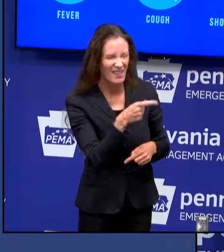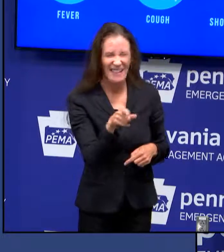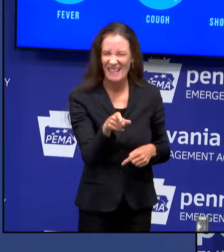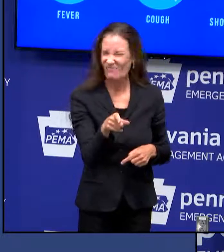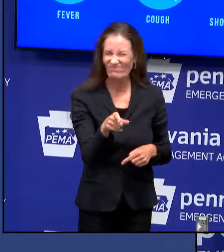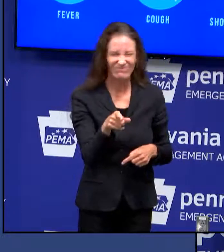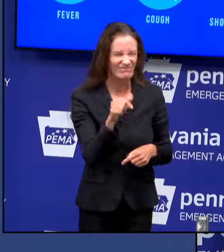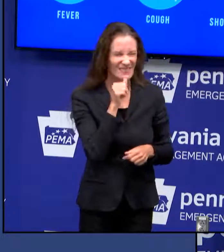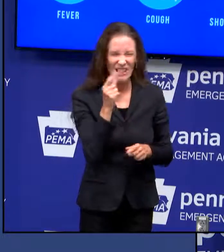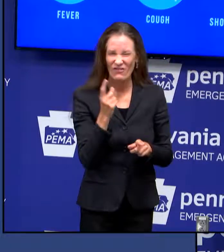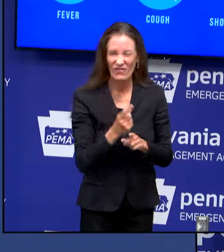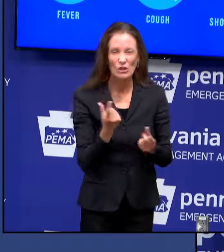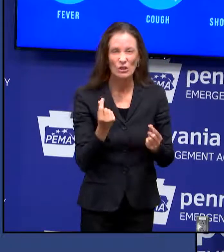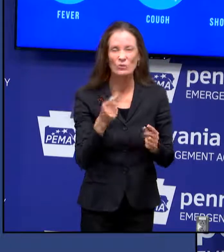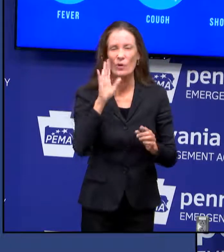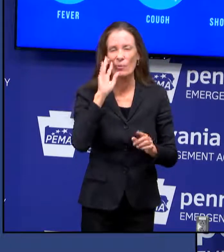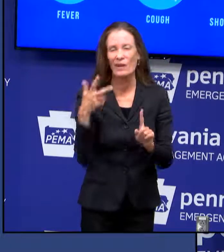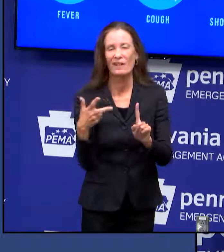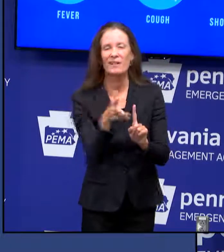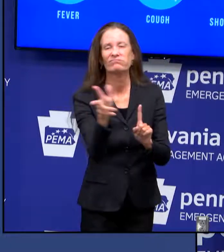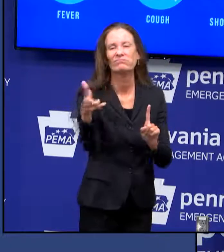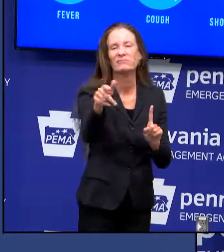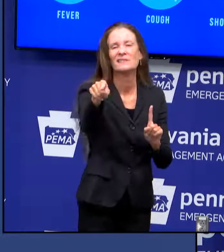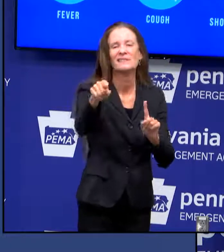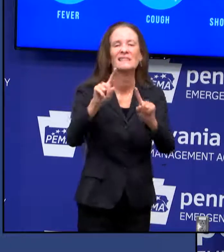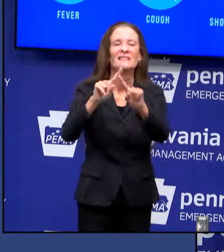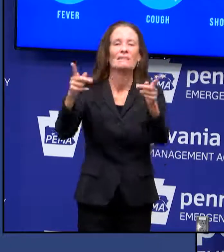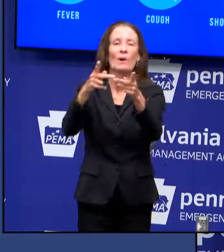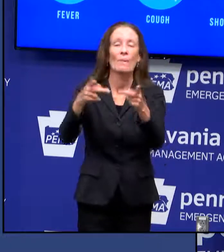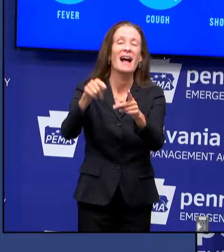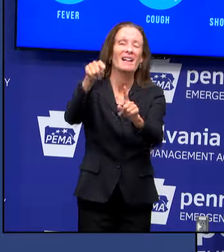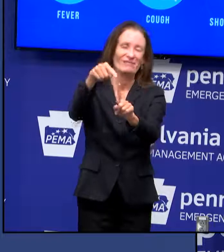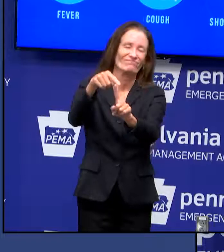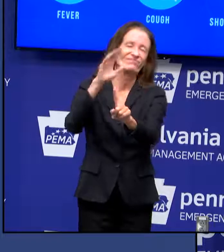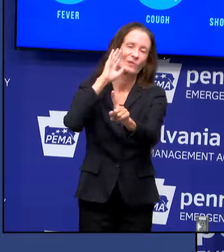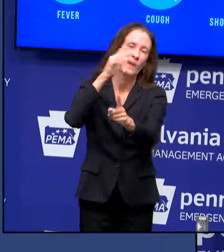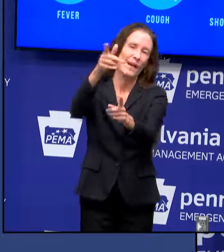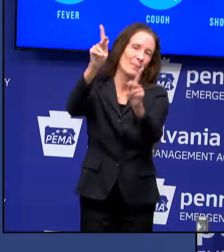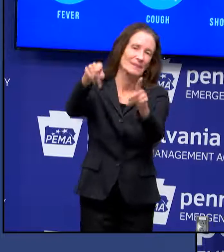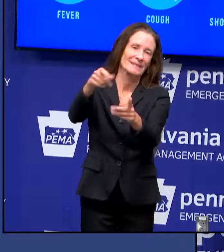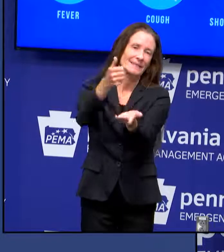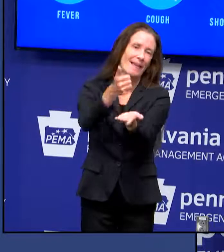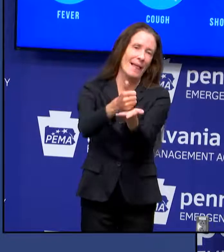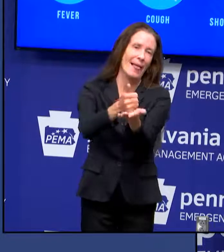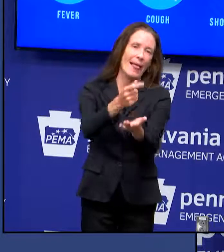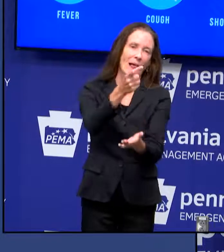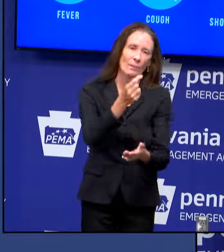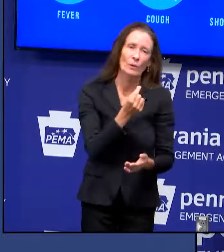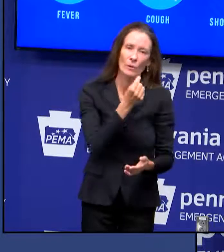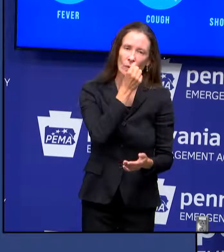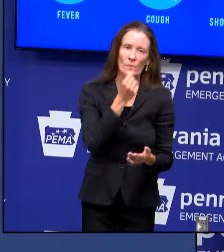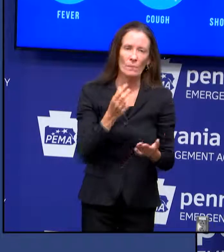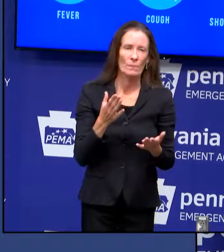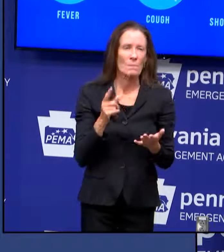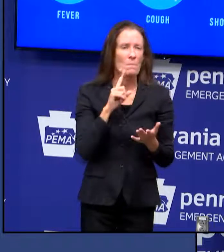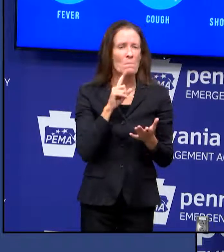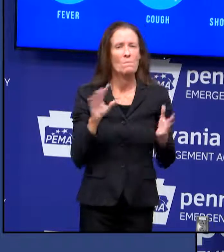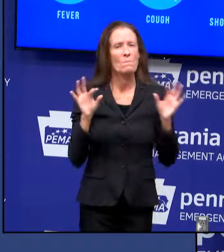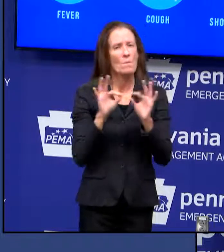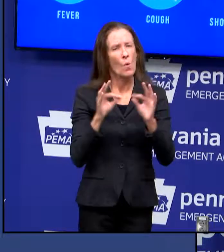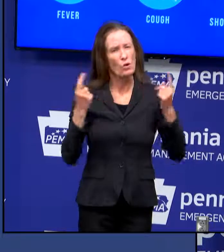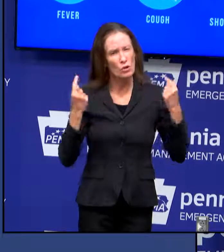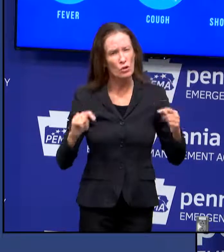So we know testing is important. And again, our goal at Walmart is to play a role in supporting in any way we can to make it easy and accessible for those areas in